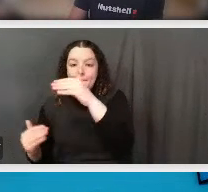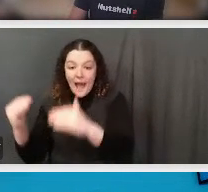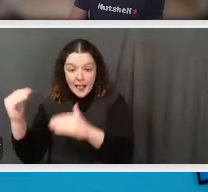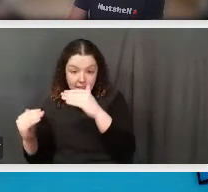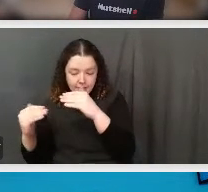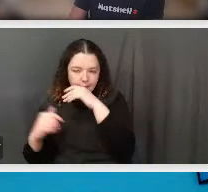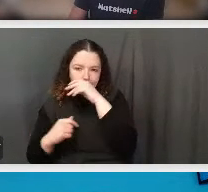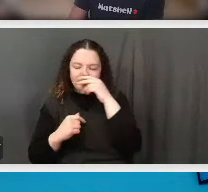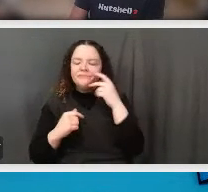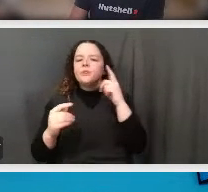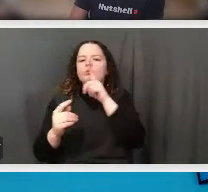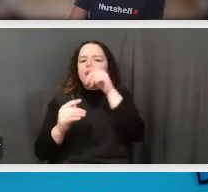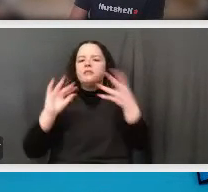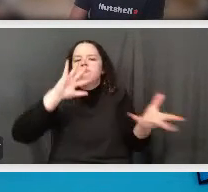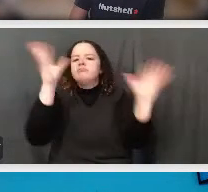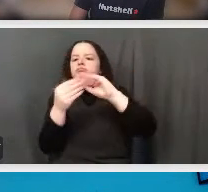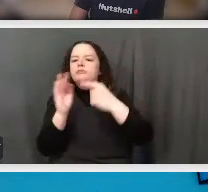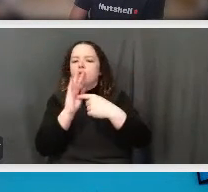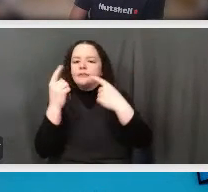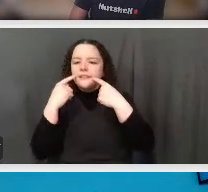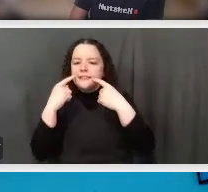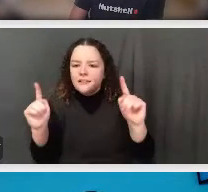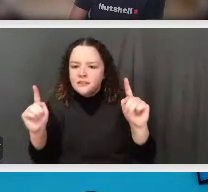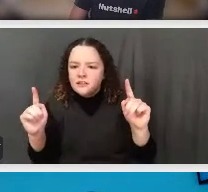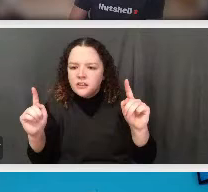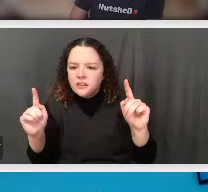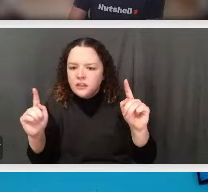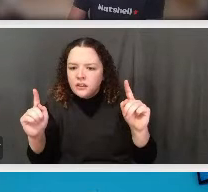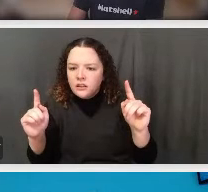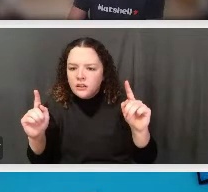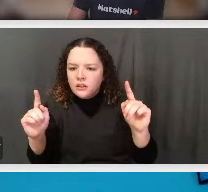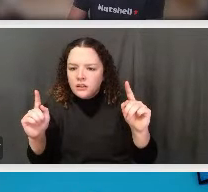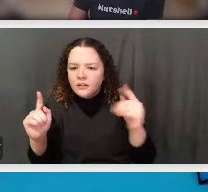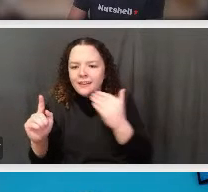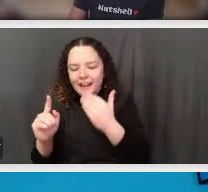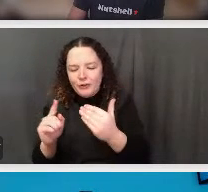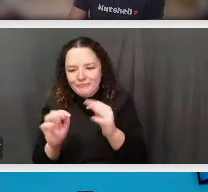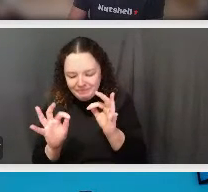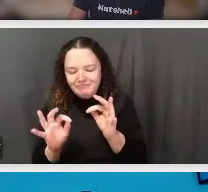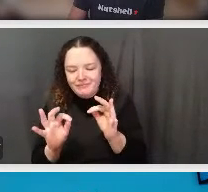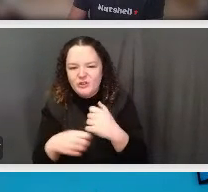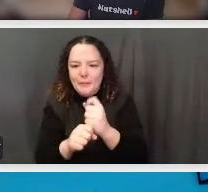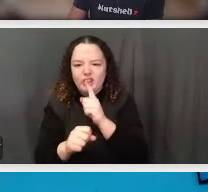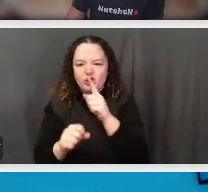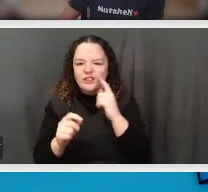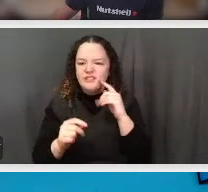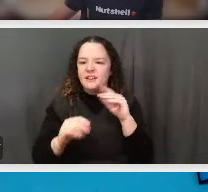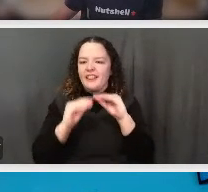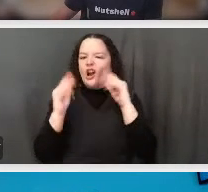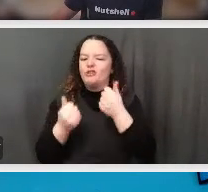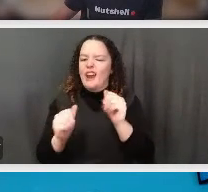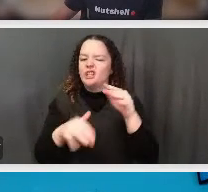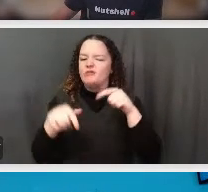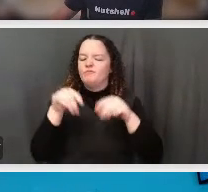email campaigns and see how well it engaged your audience. One caveat that I do want to mention is that in this